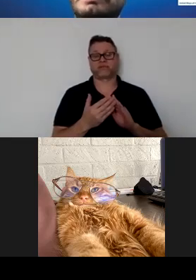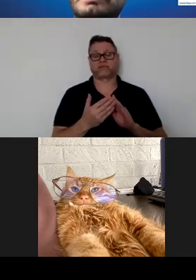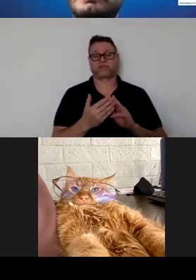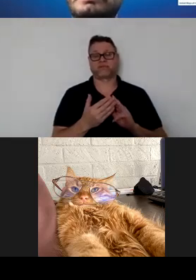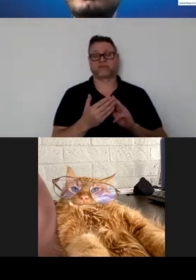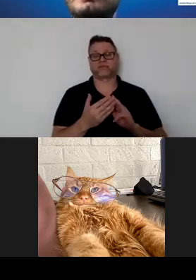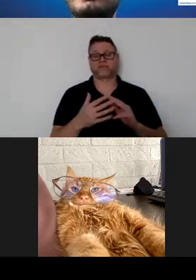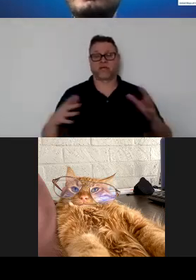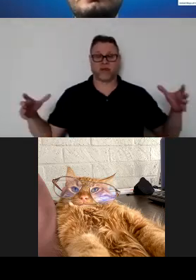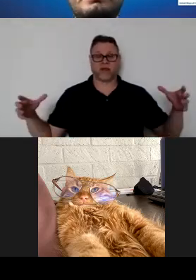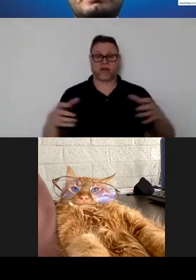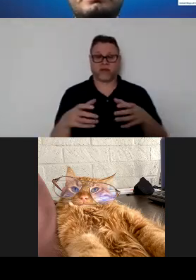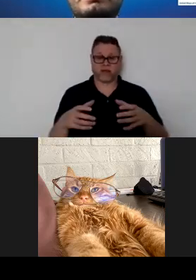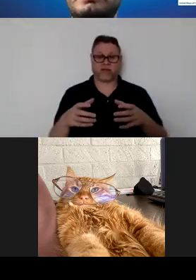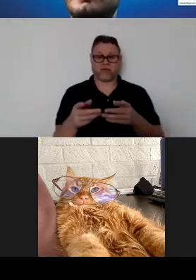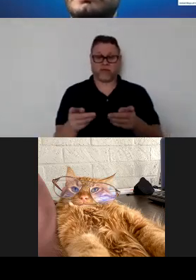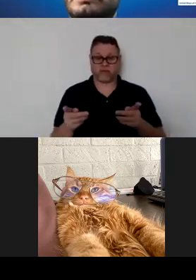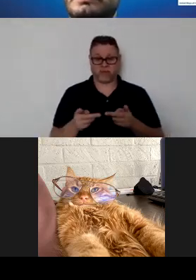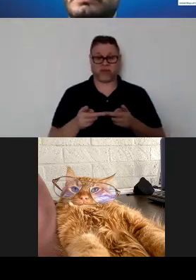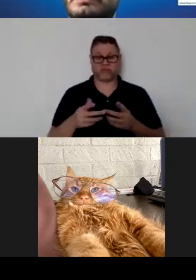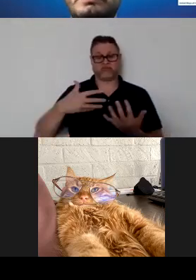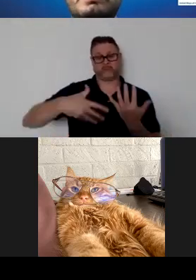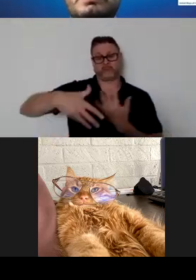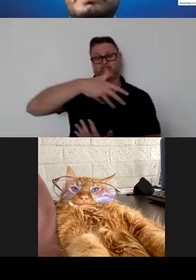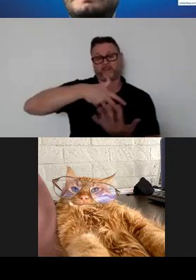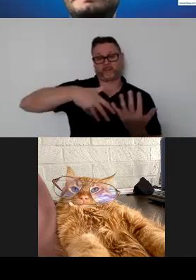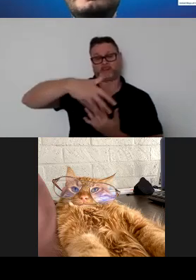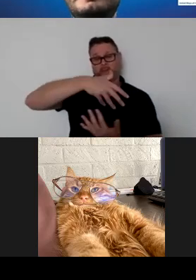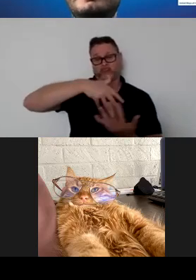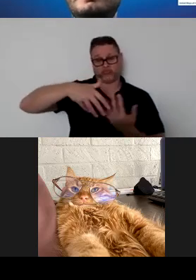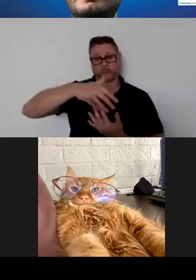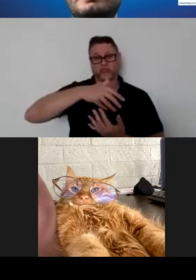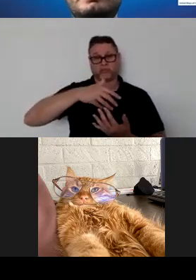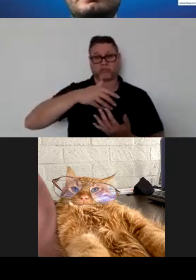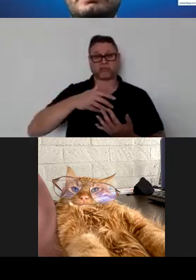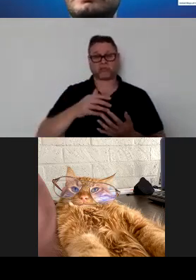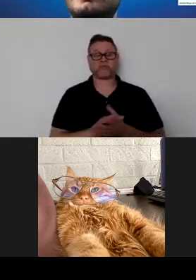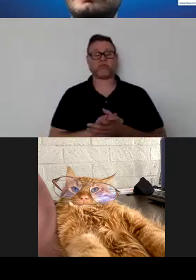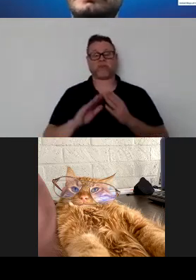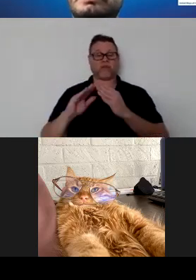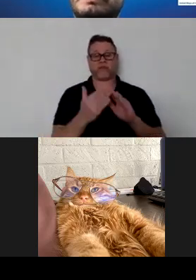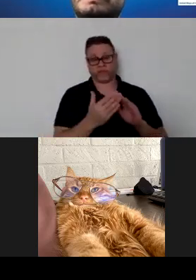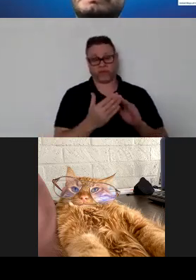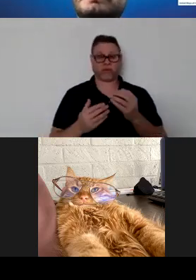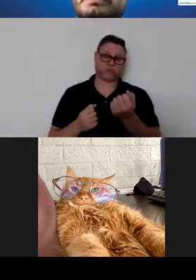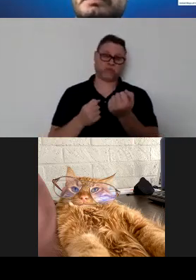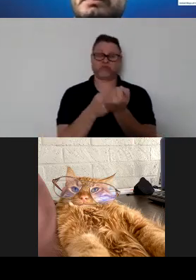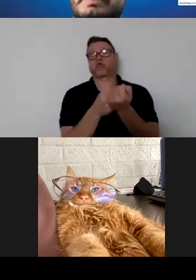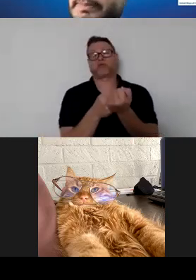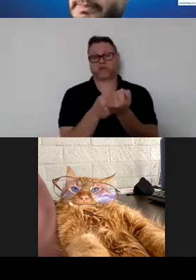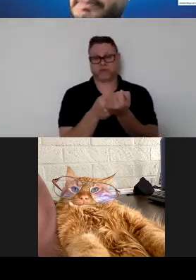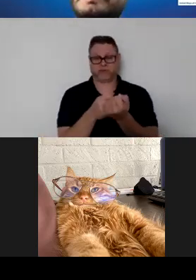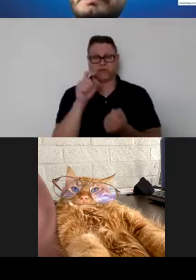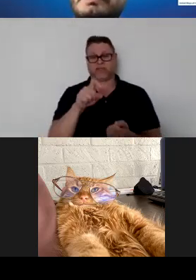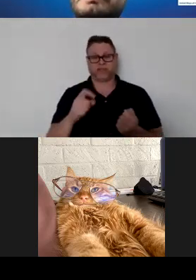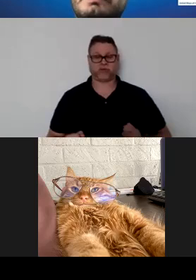a gathering place for folks. So there's this social component of building a real community, and also the supports that they need to thrive.